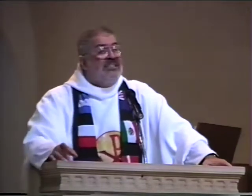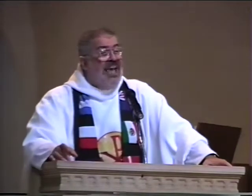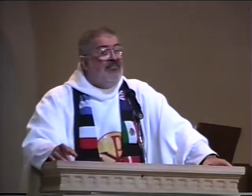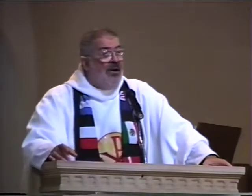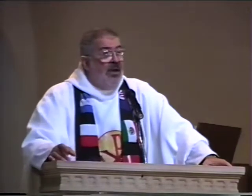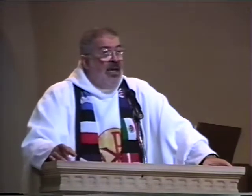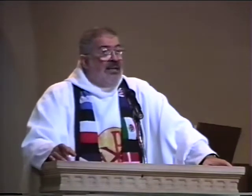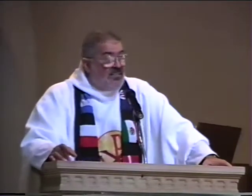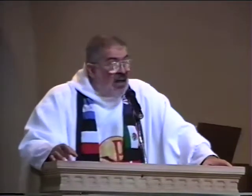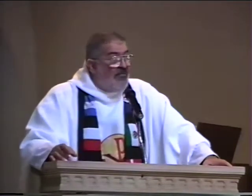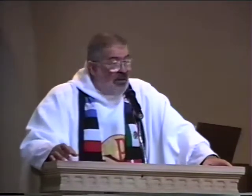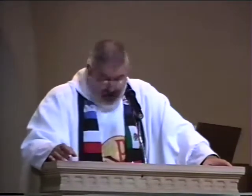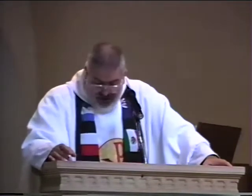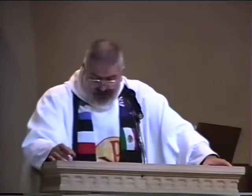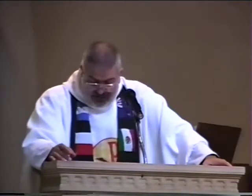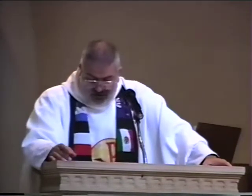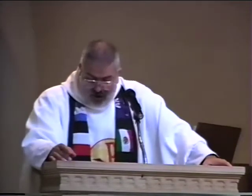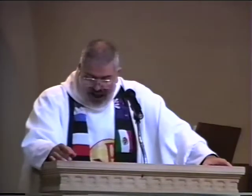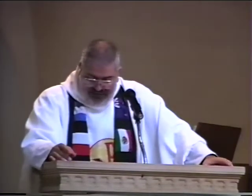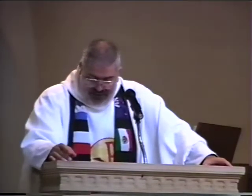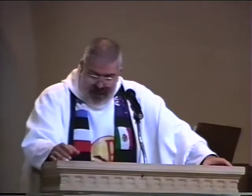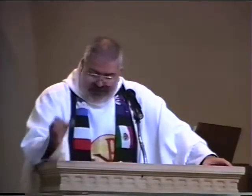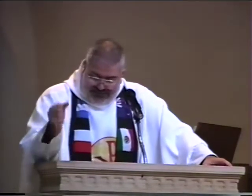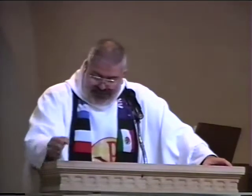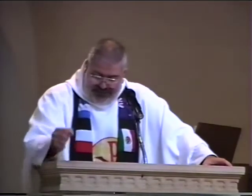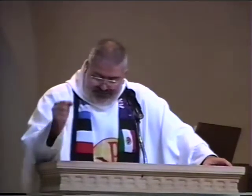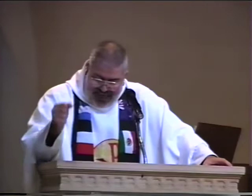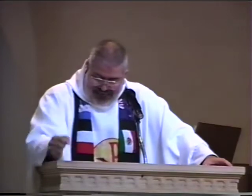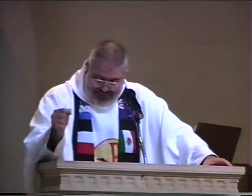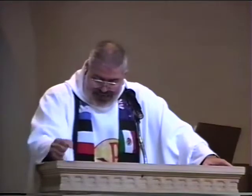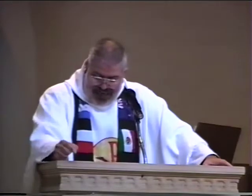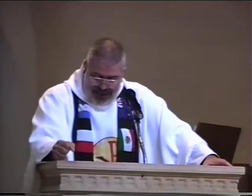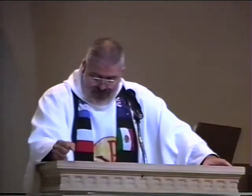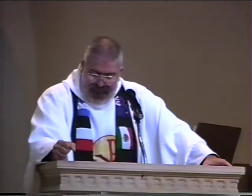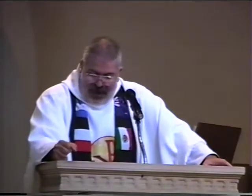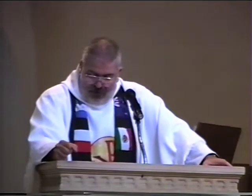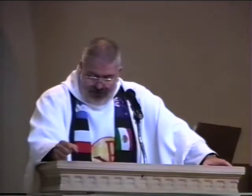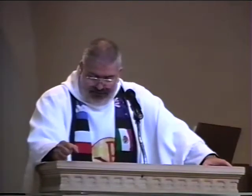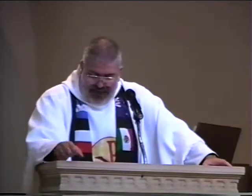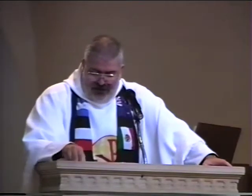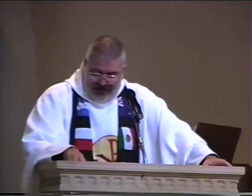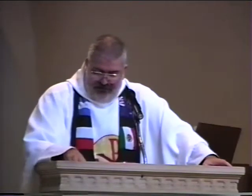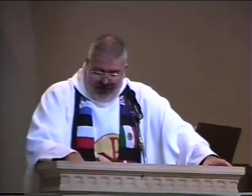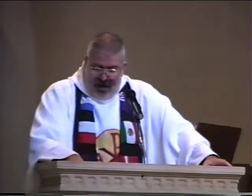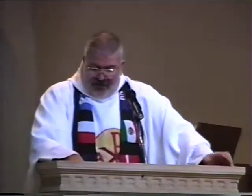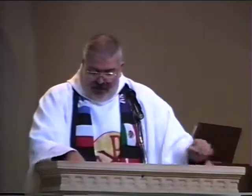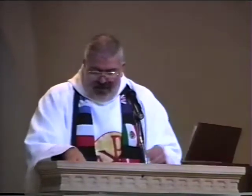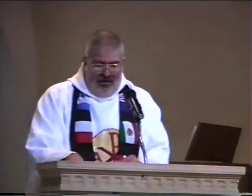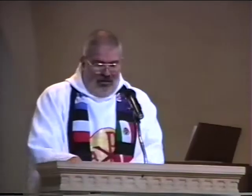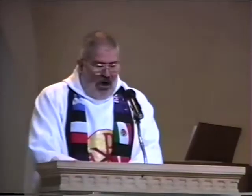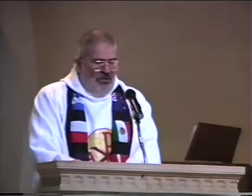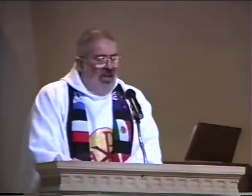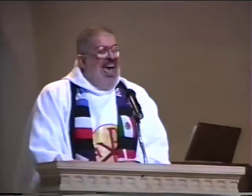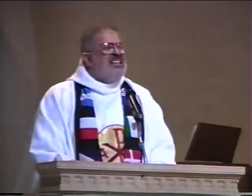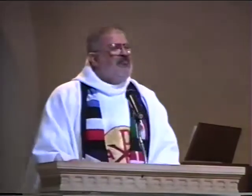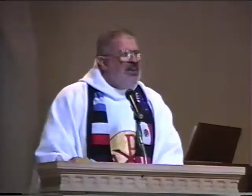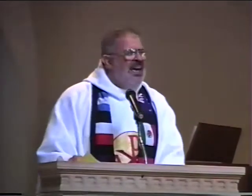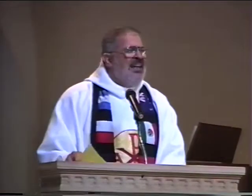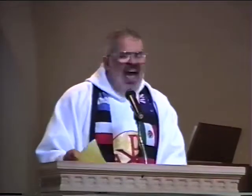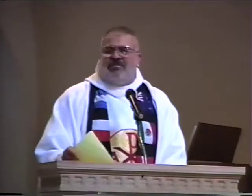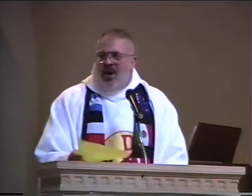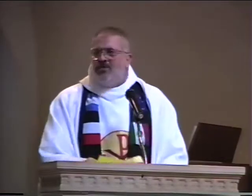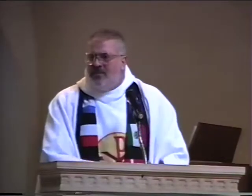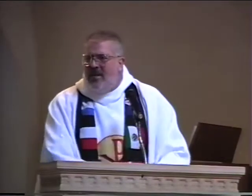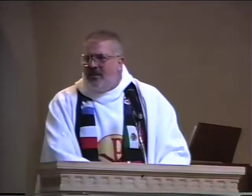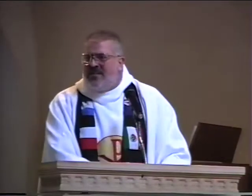Son, our Savior and Sovereign Jesus Christ. Since that day, I want to tell you something. The Mother Church has